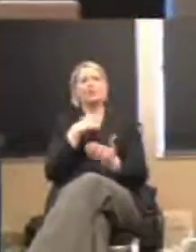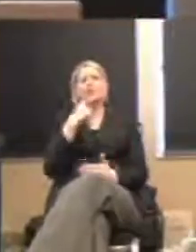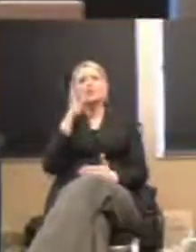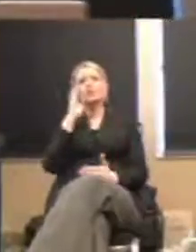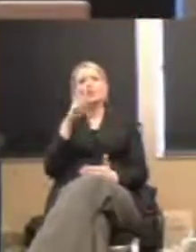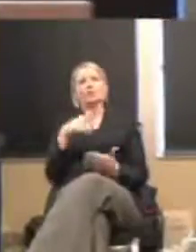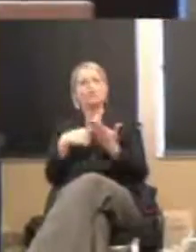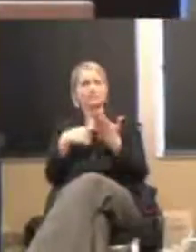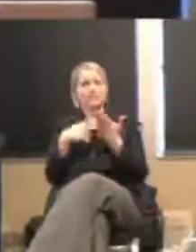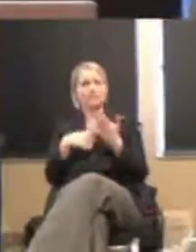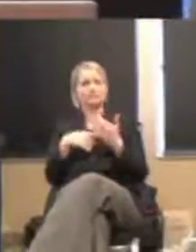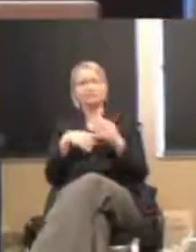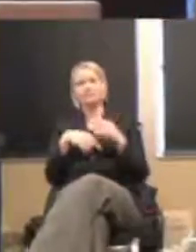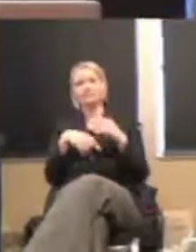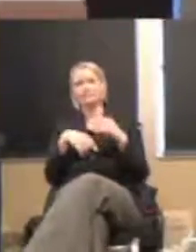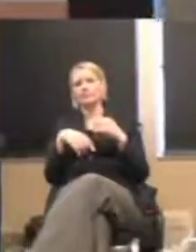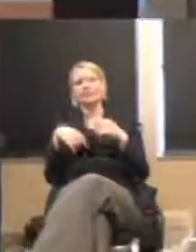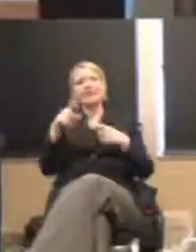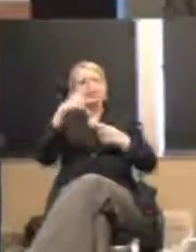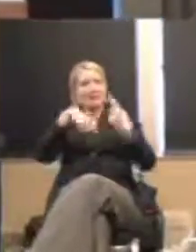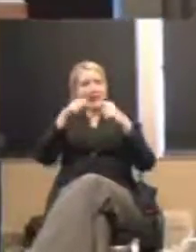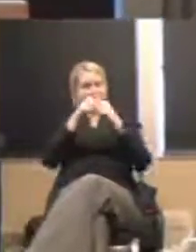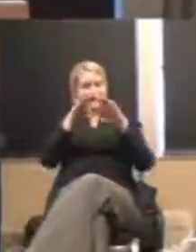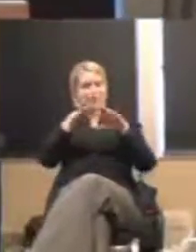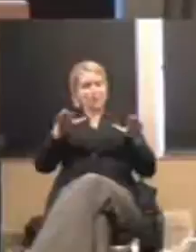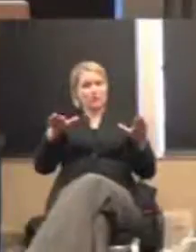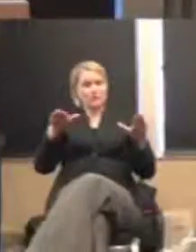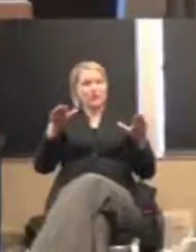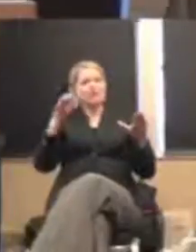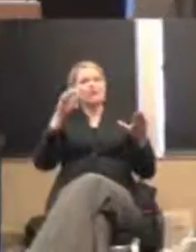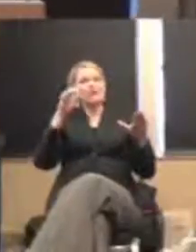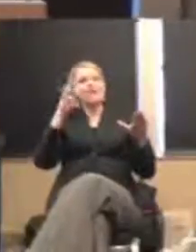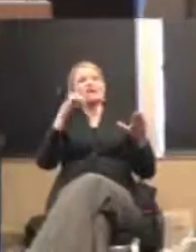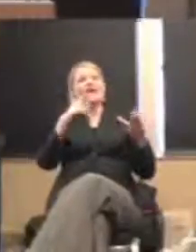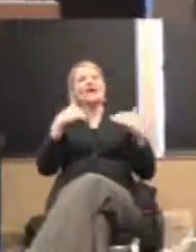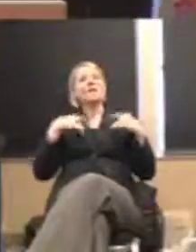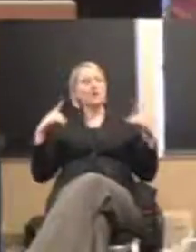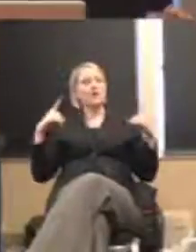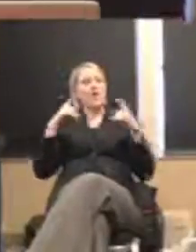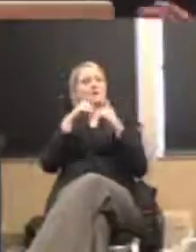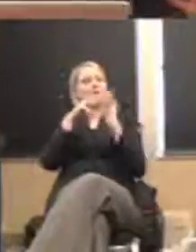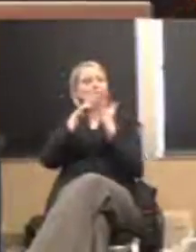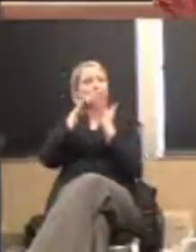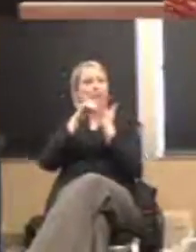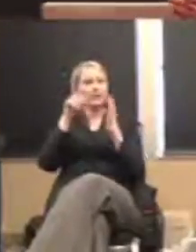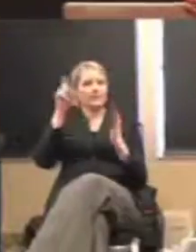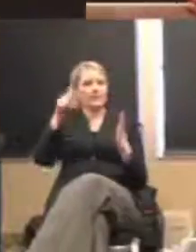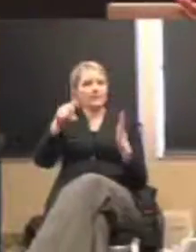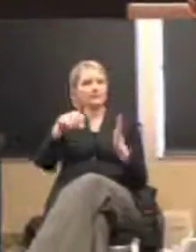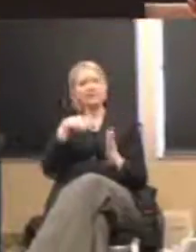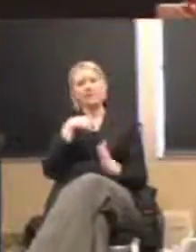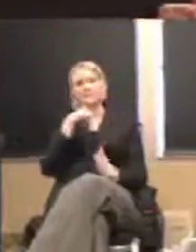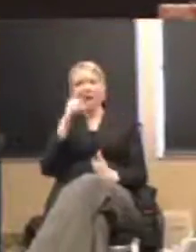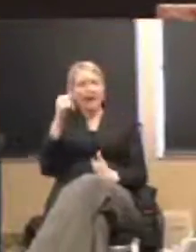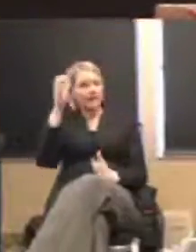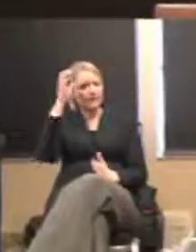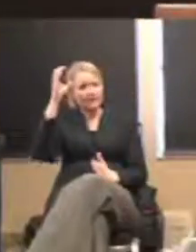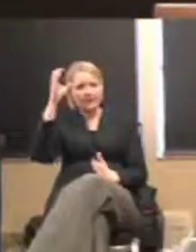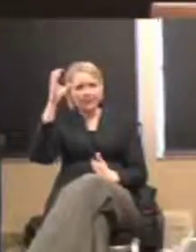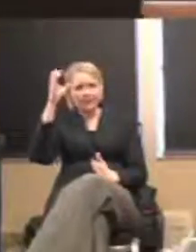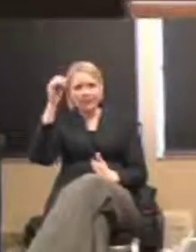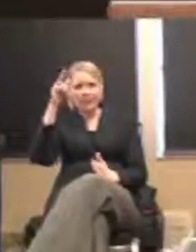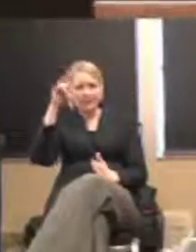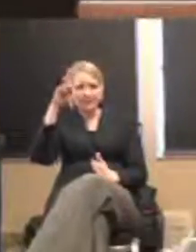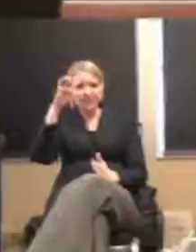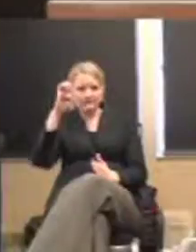about it, is signing with kids with complex learning needs. And not the cognitive part right now, but